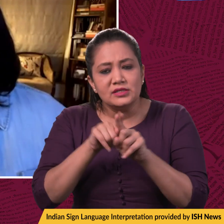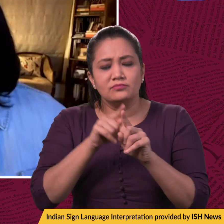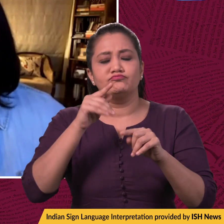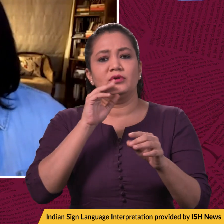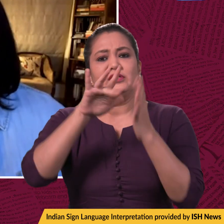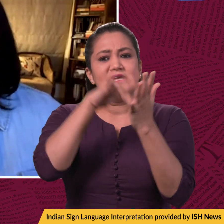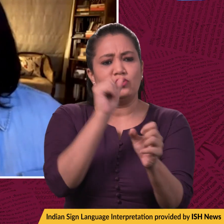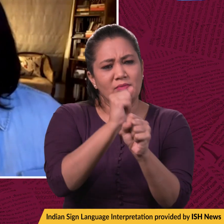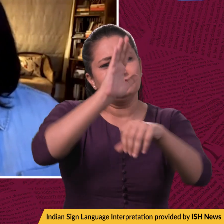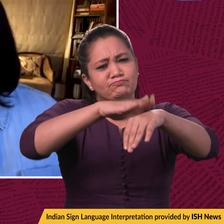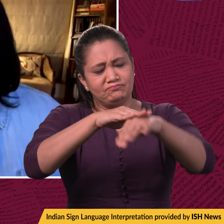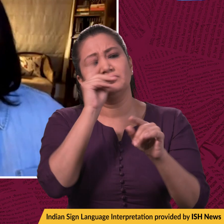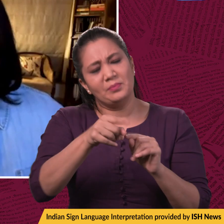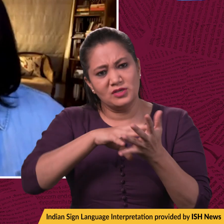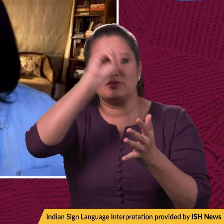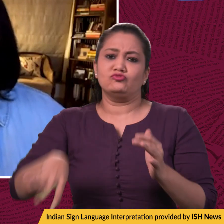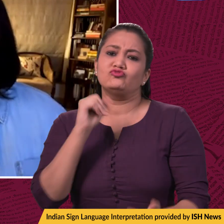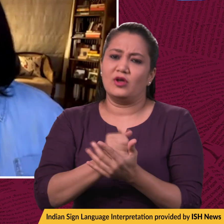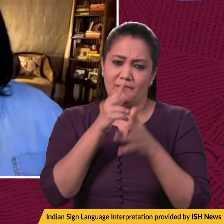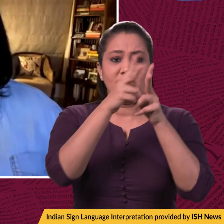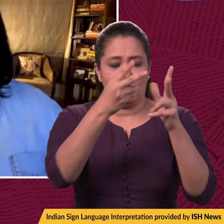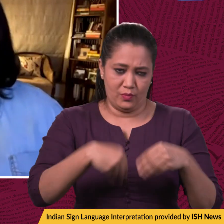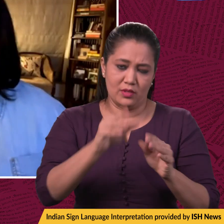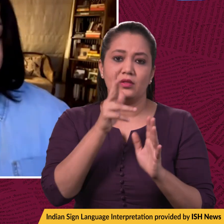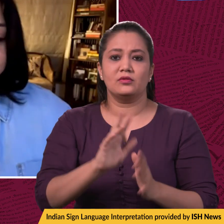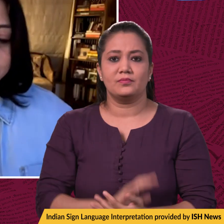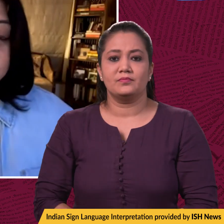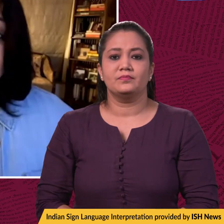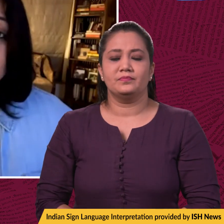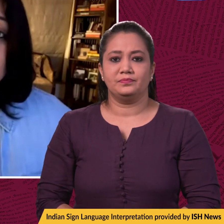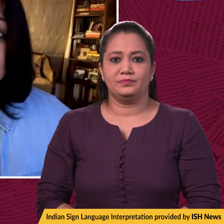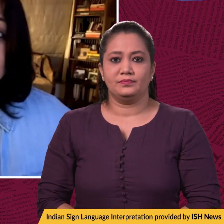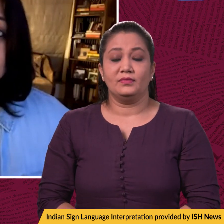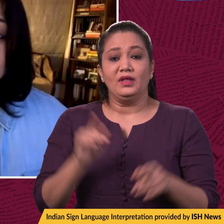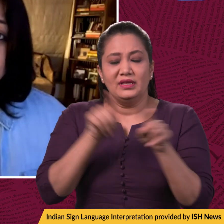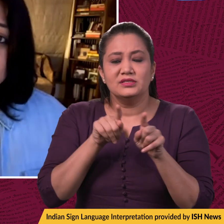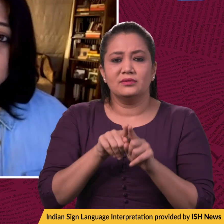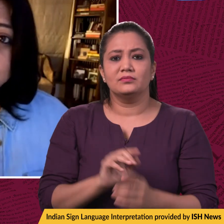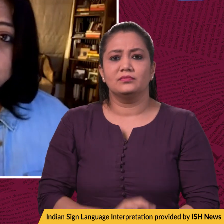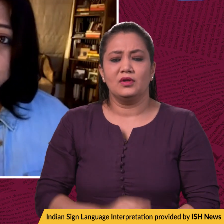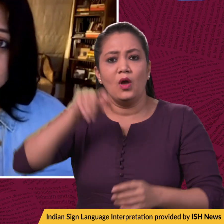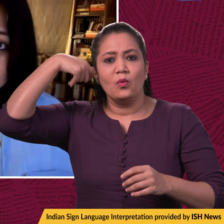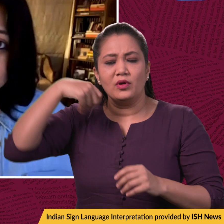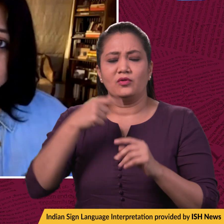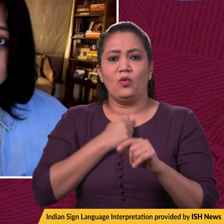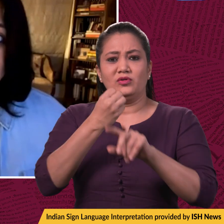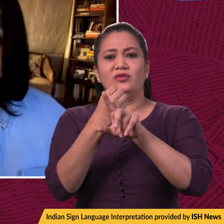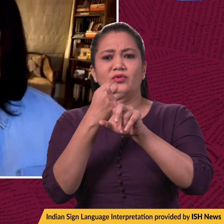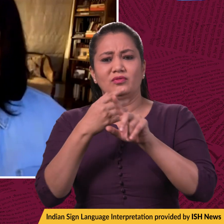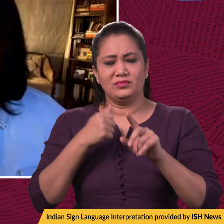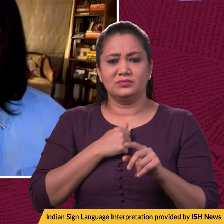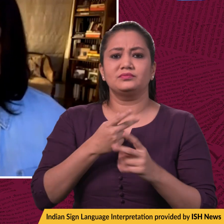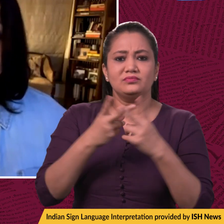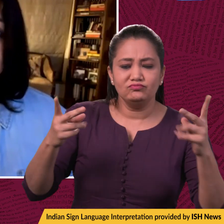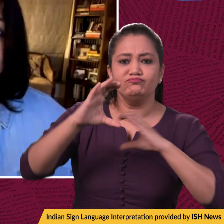central government to repeal this draconian act. We, of course, have a video uploaded onto our YouTube page, which is